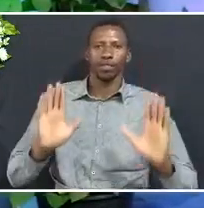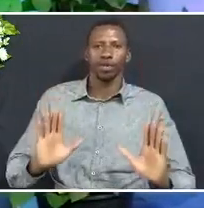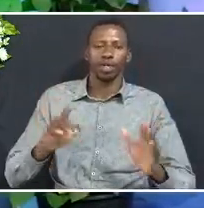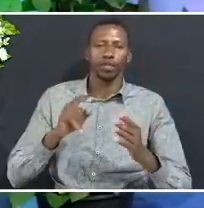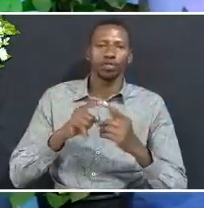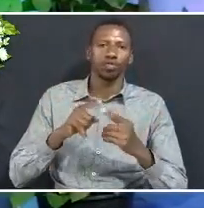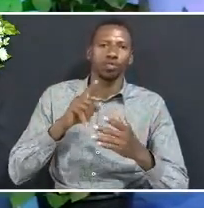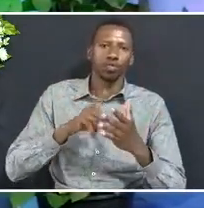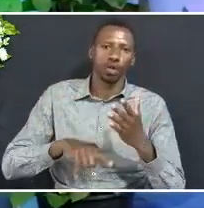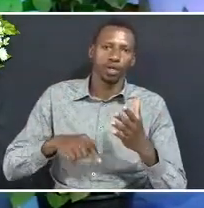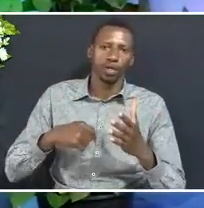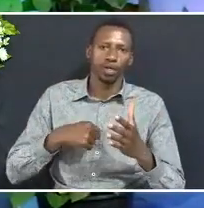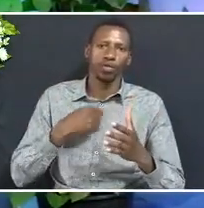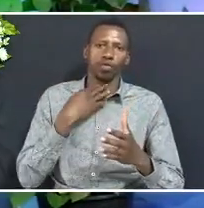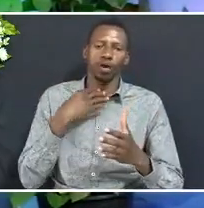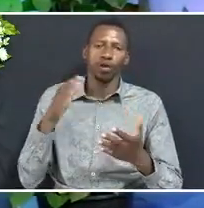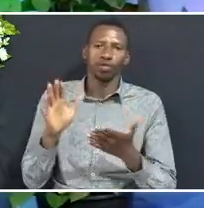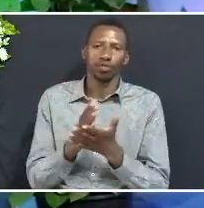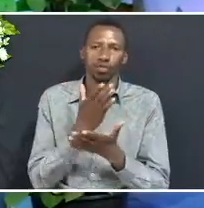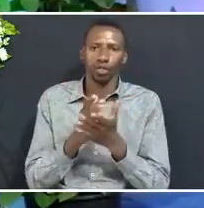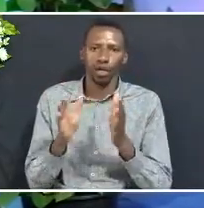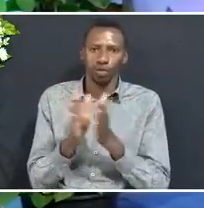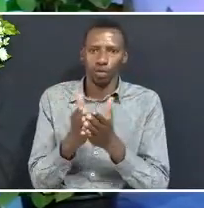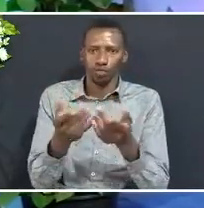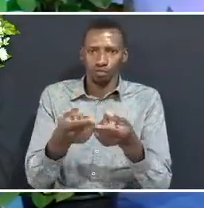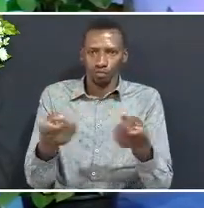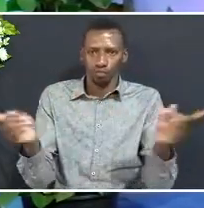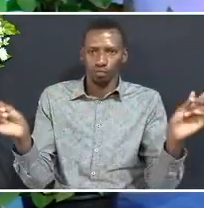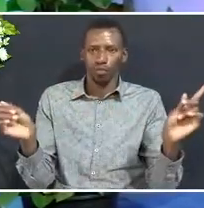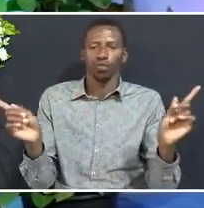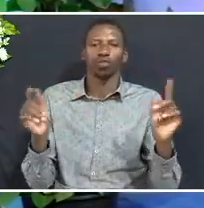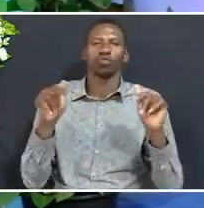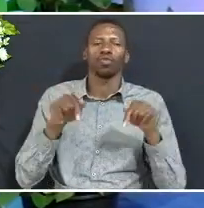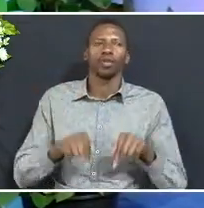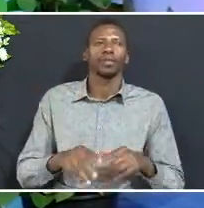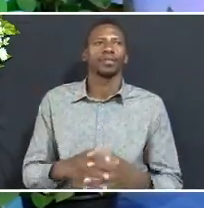what I want to share with you today.